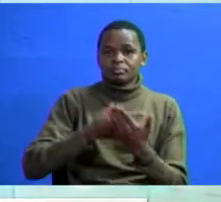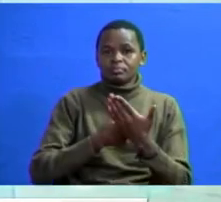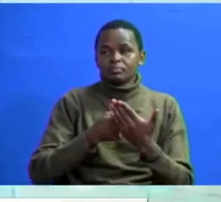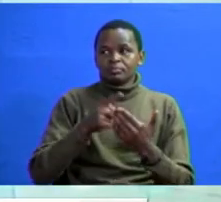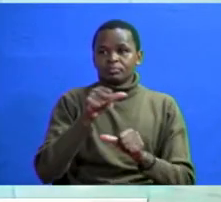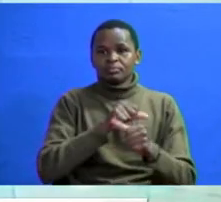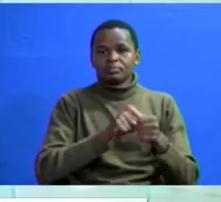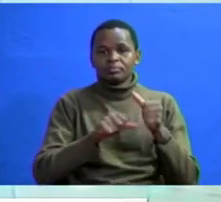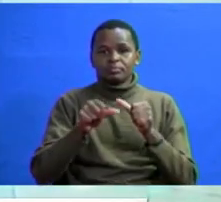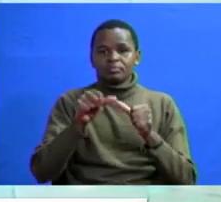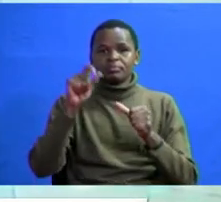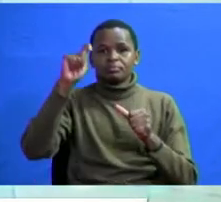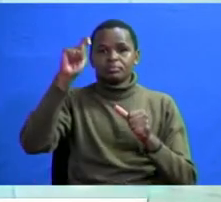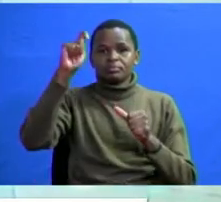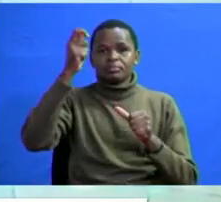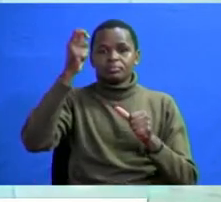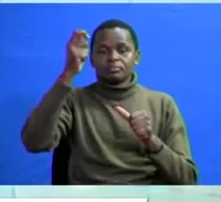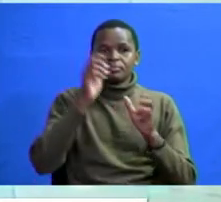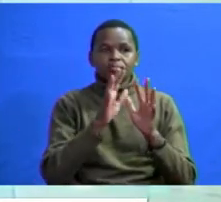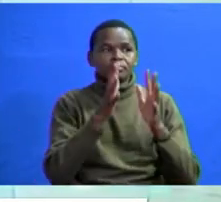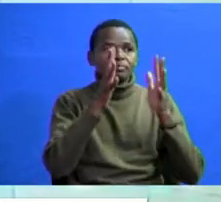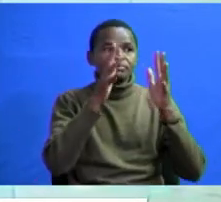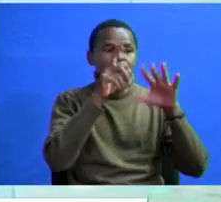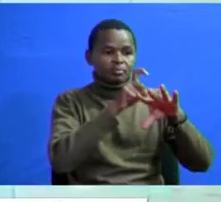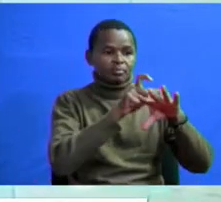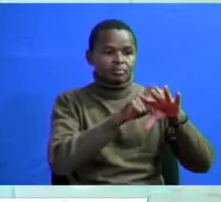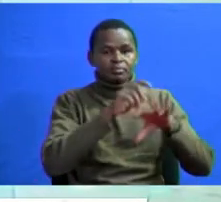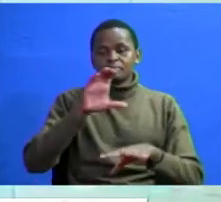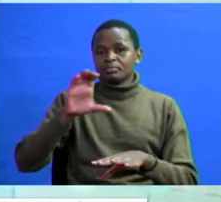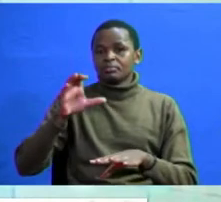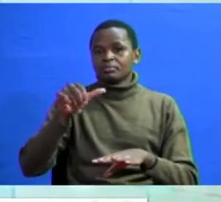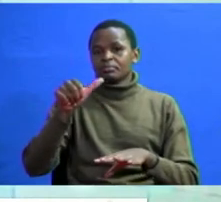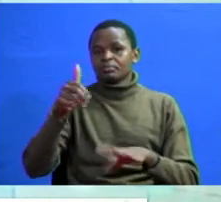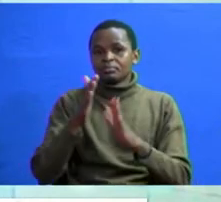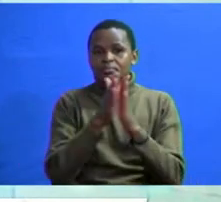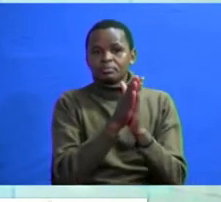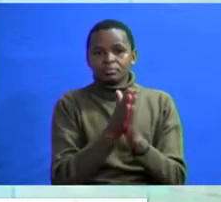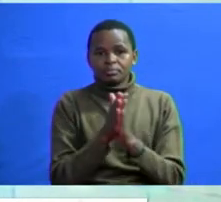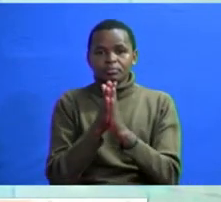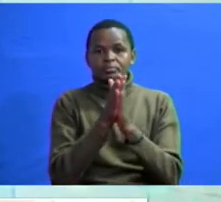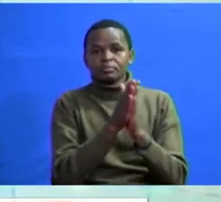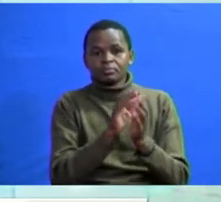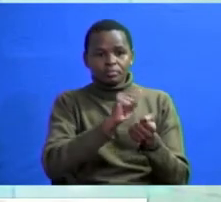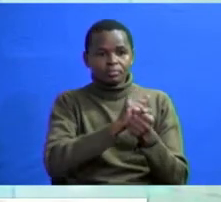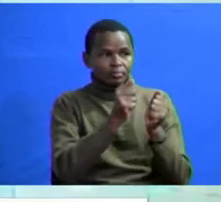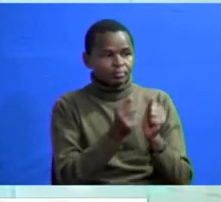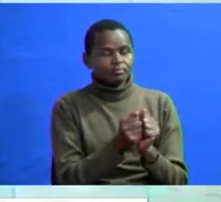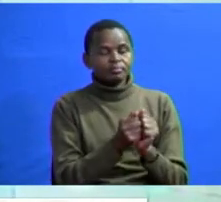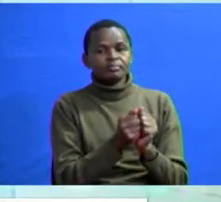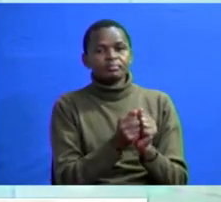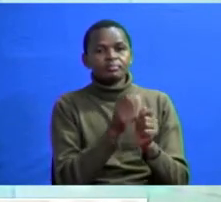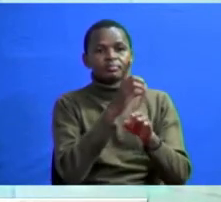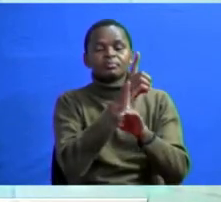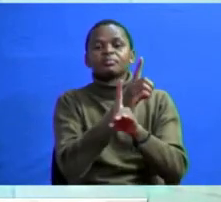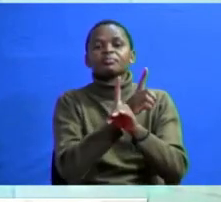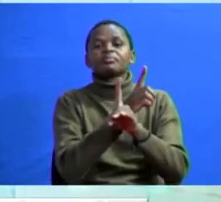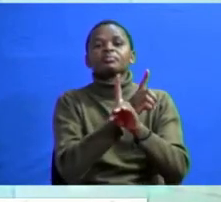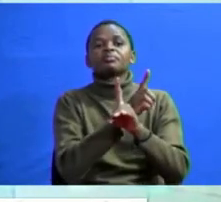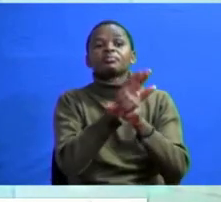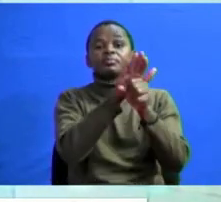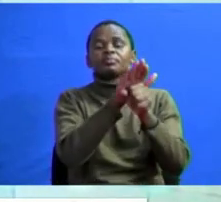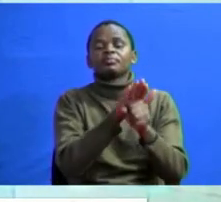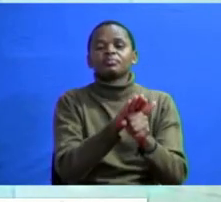about Madaraka, which will be celebrated in Embu County. Other stories is that there have been changes in the defense